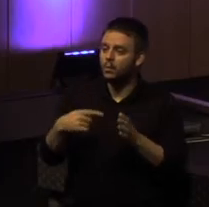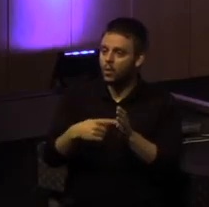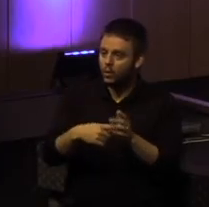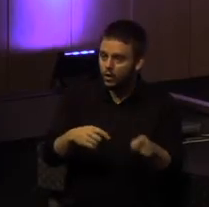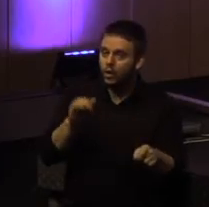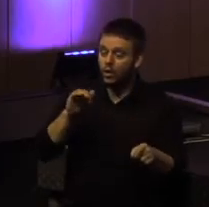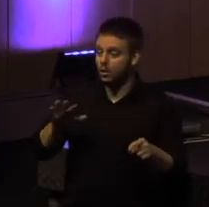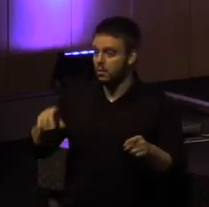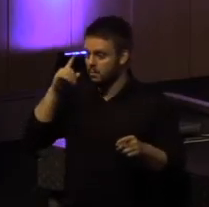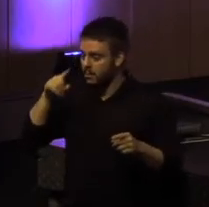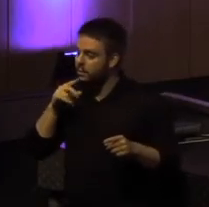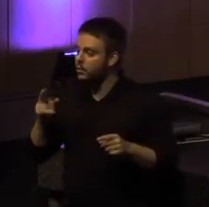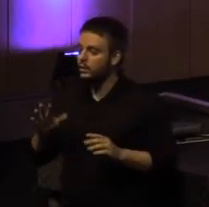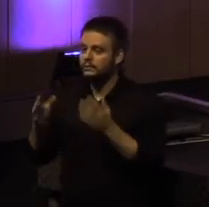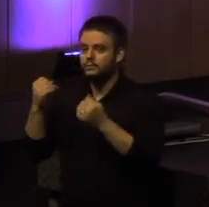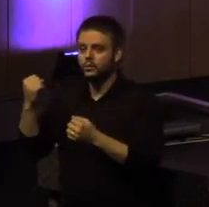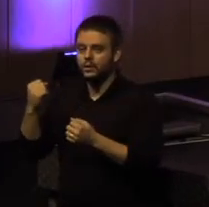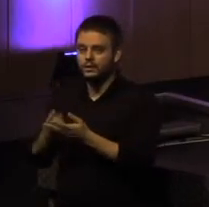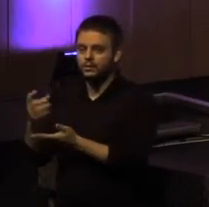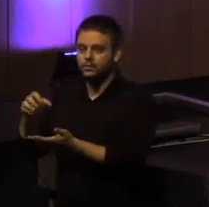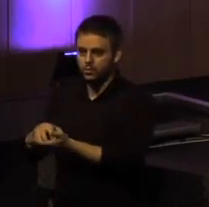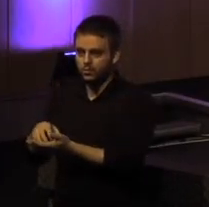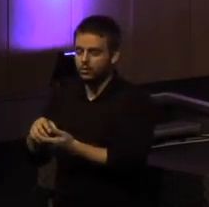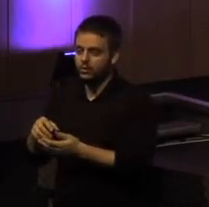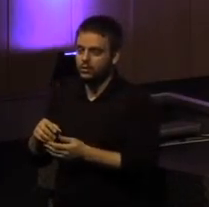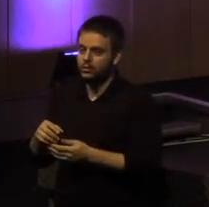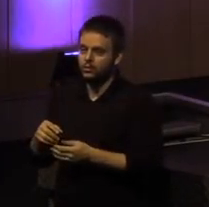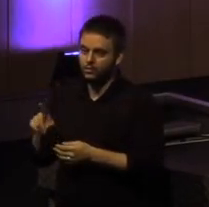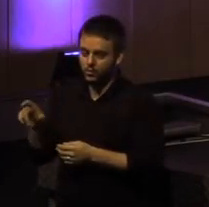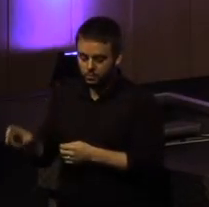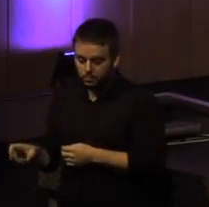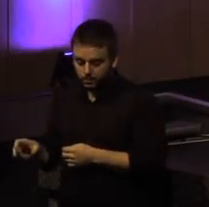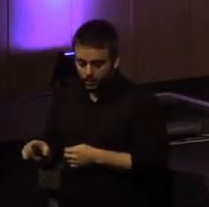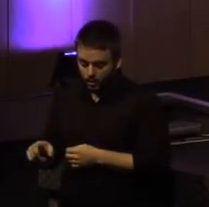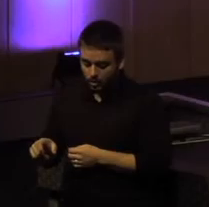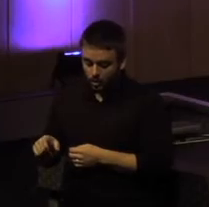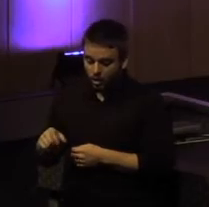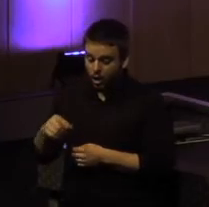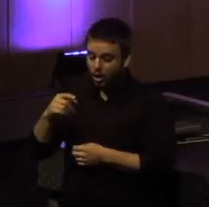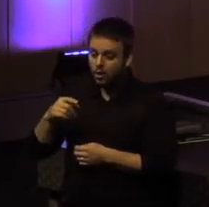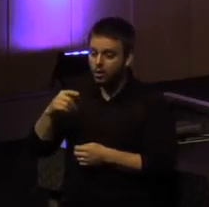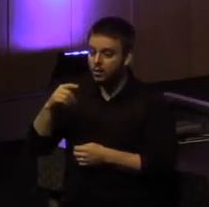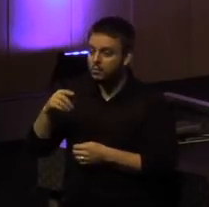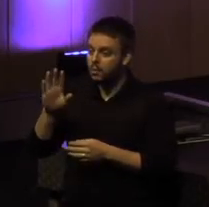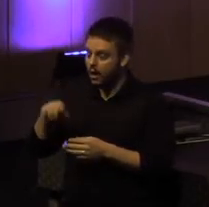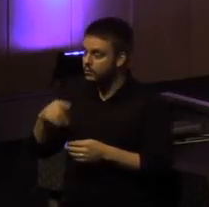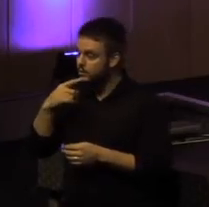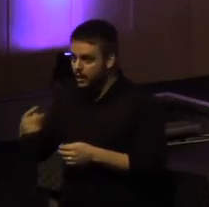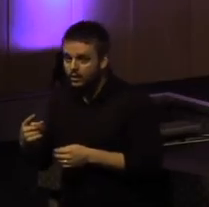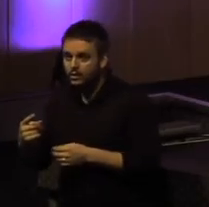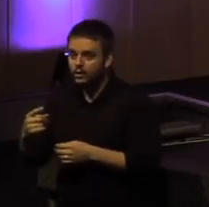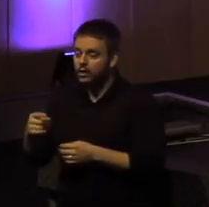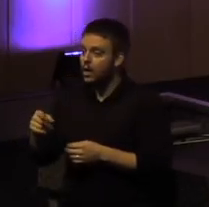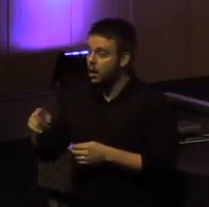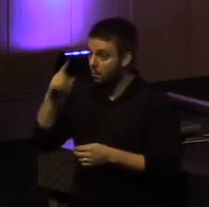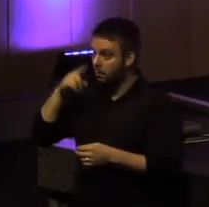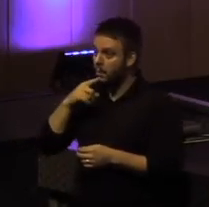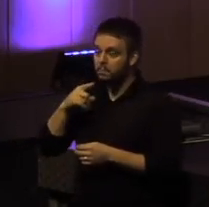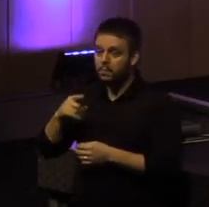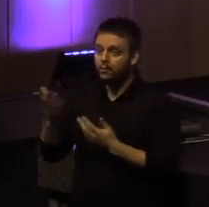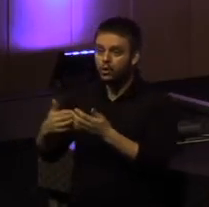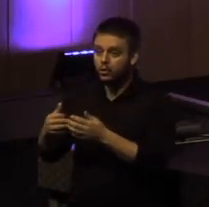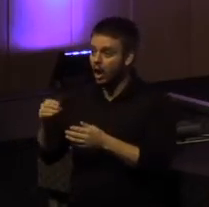He was said to have some mental health issues. His family was also behind him, his father trailing him in a car, and asked the police several times